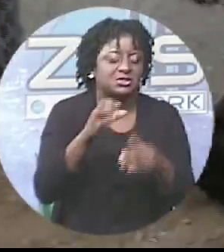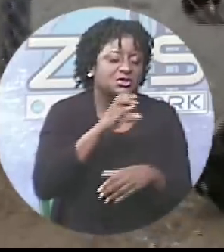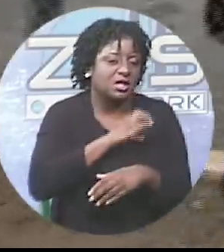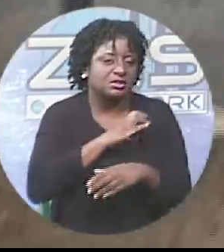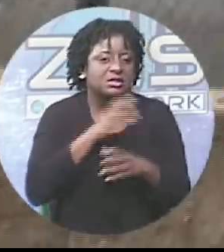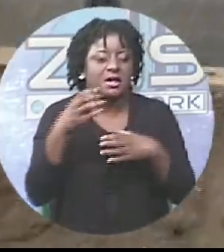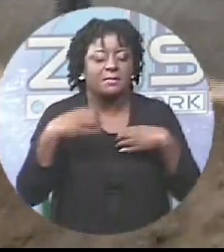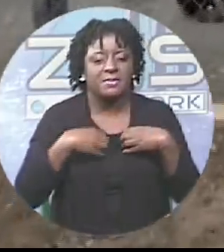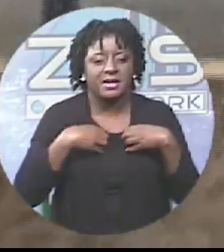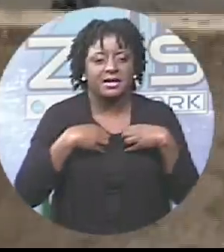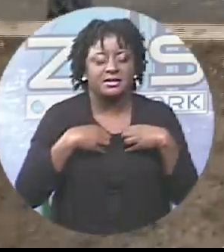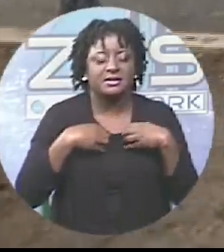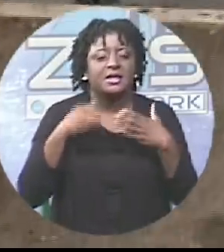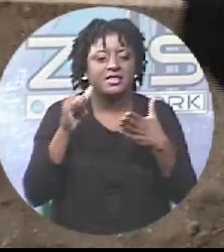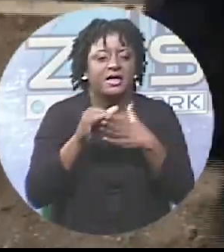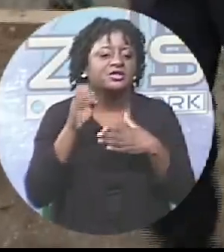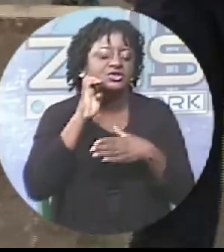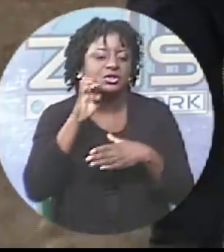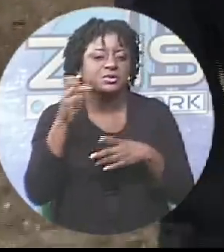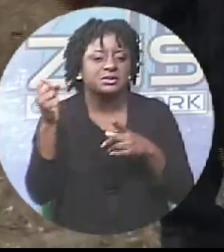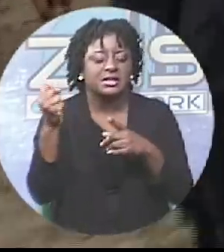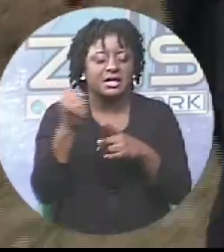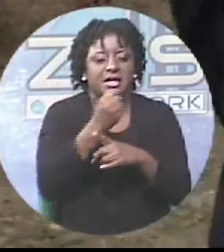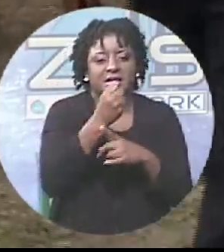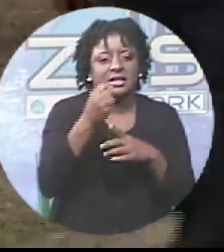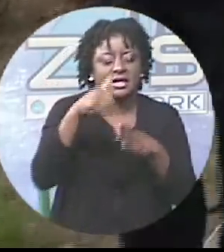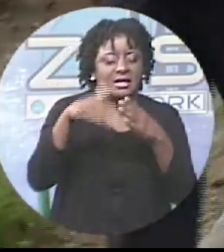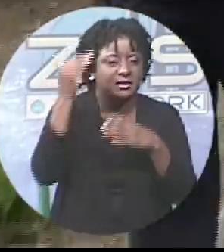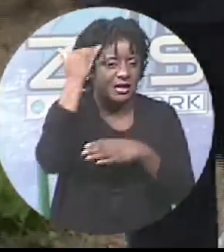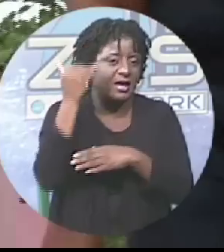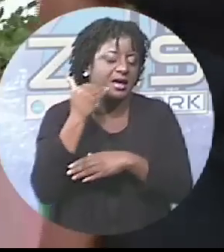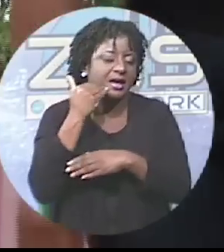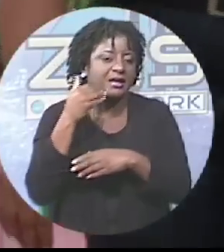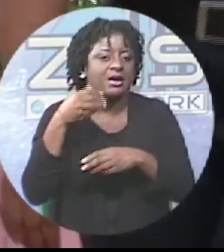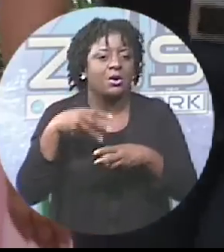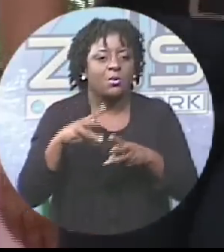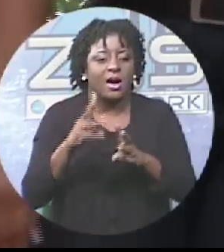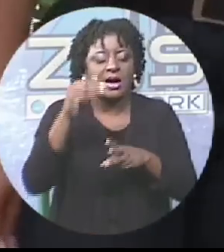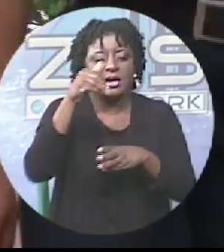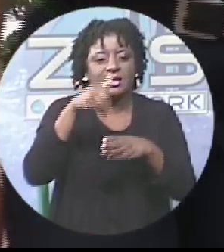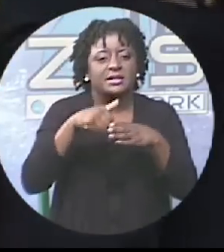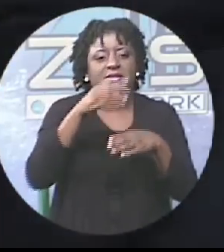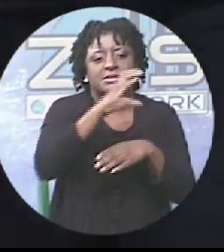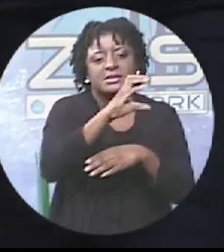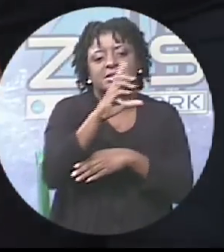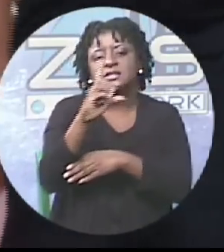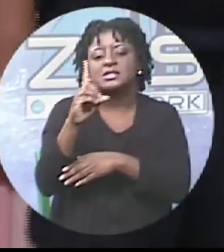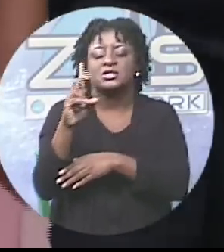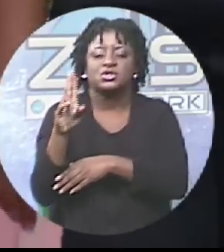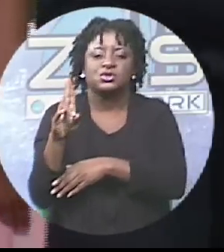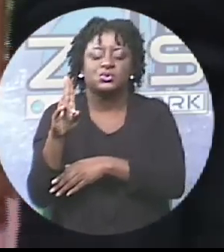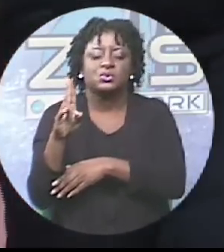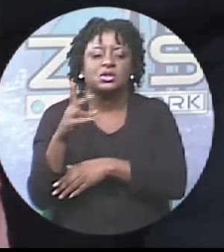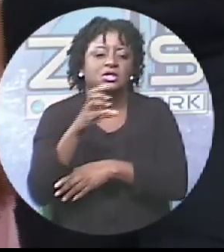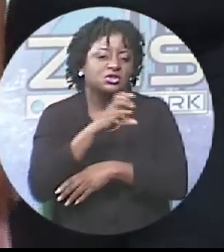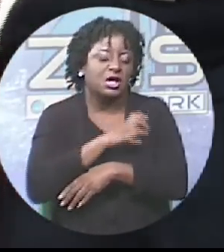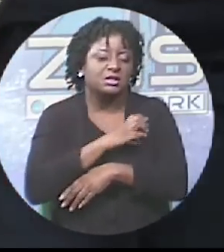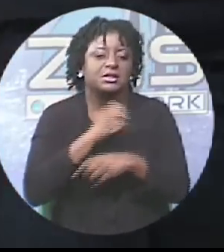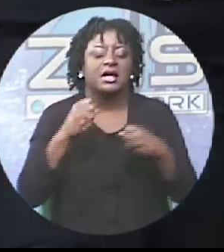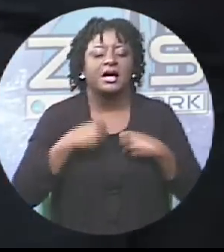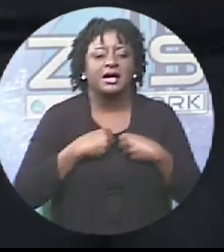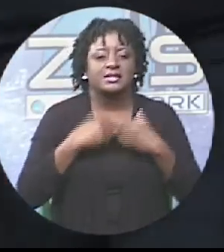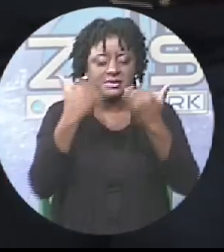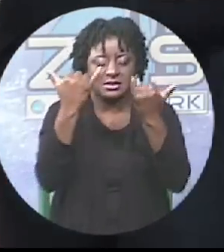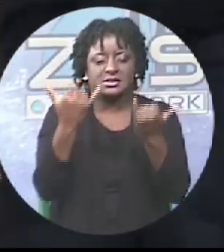attorney, Richard Humes, that she was hit in the head while in custody at CDU. He also noted that Charlton has an